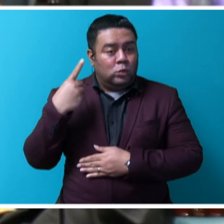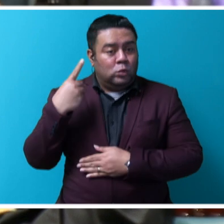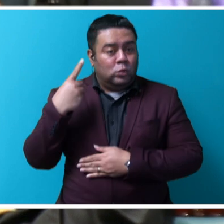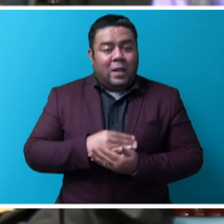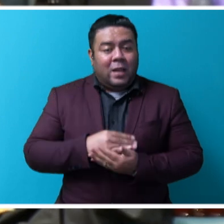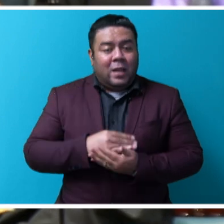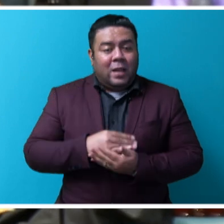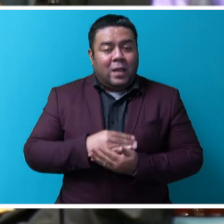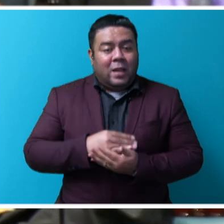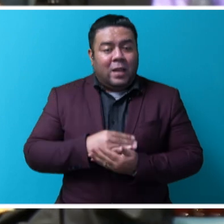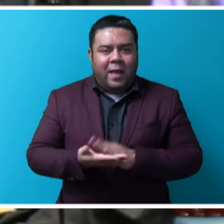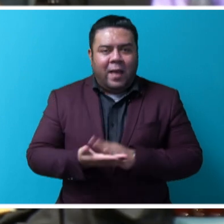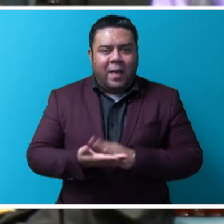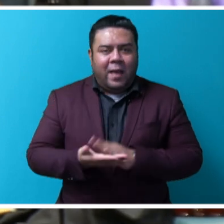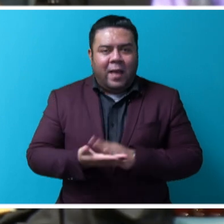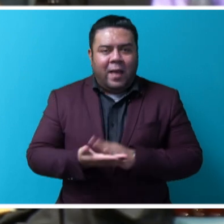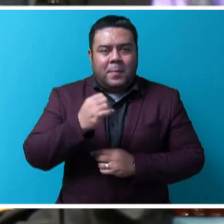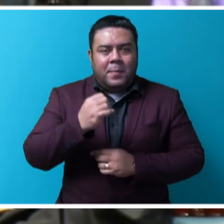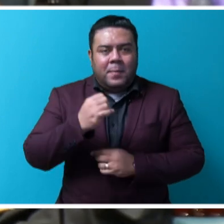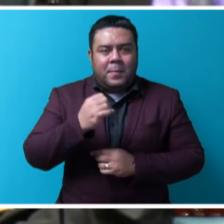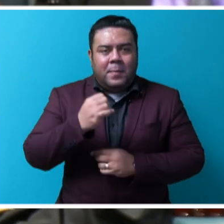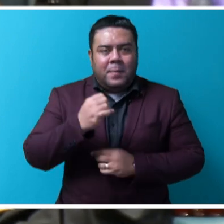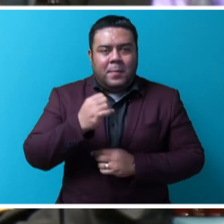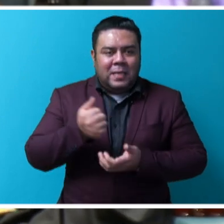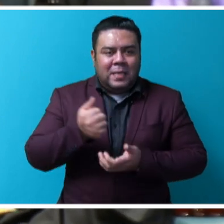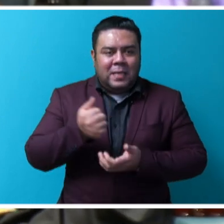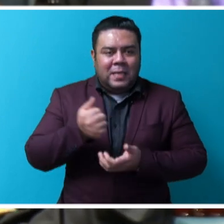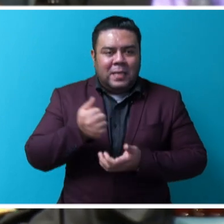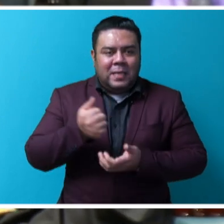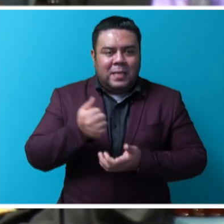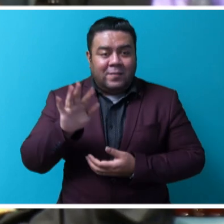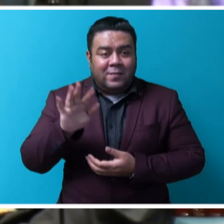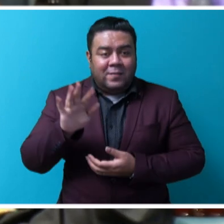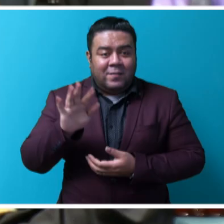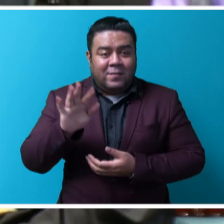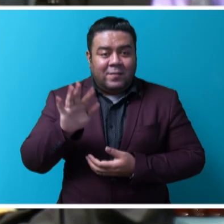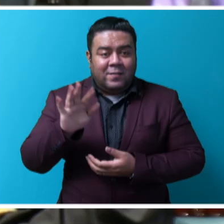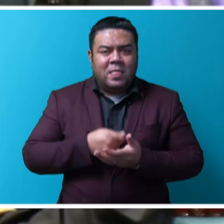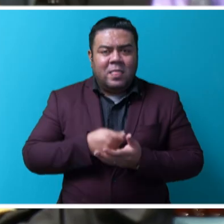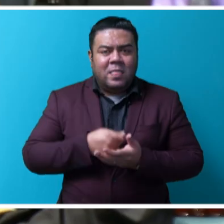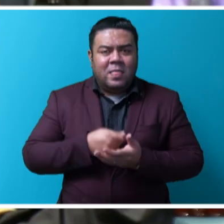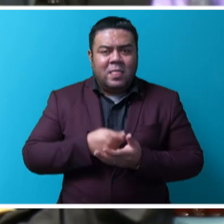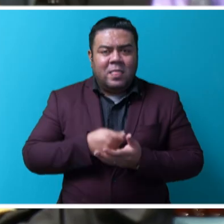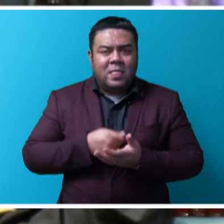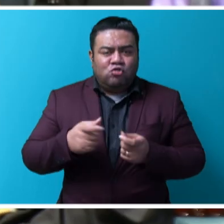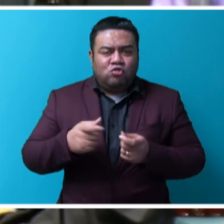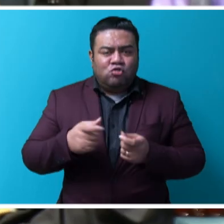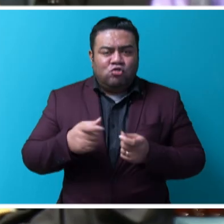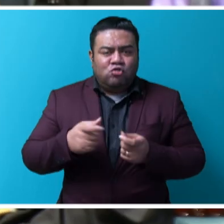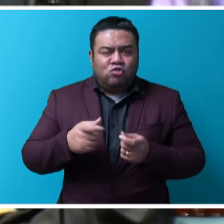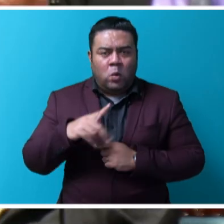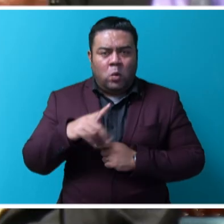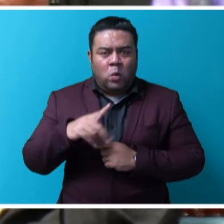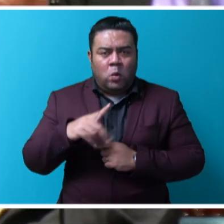the perception of landfills is different to what we have in Namboro. This is critical because there are